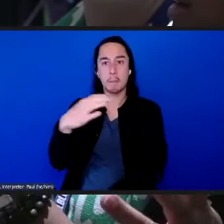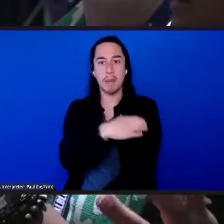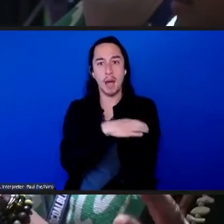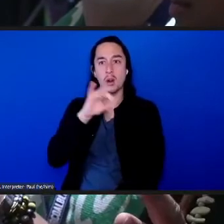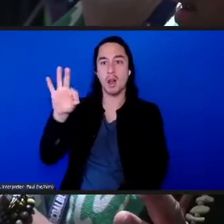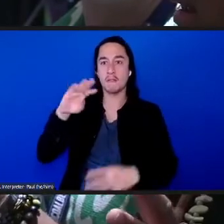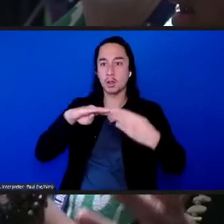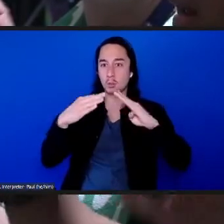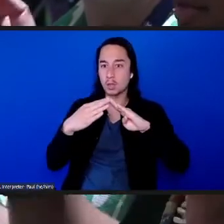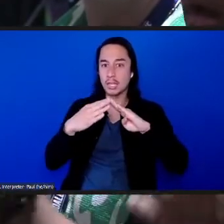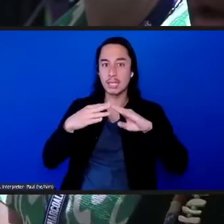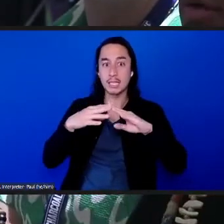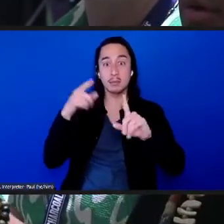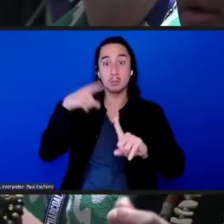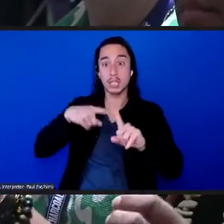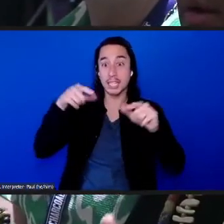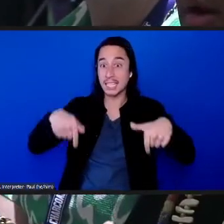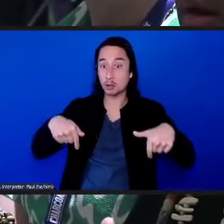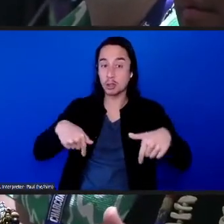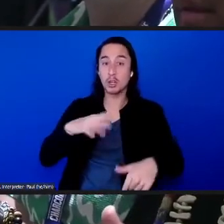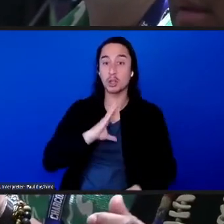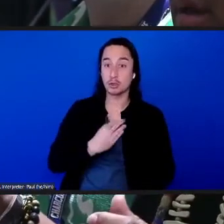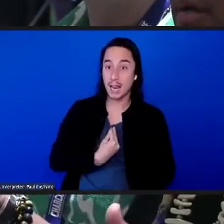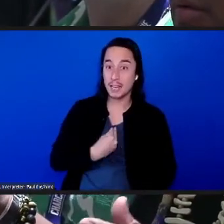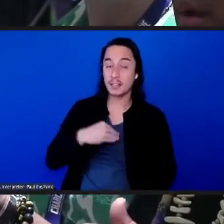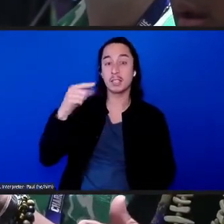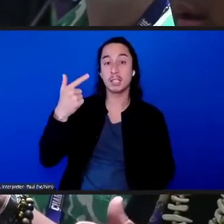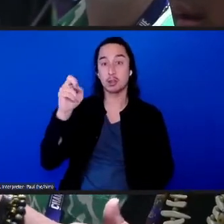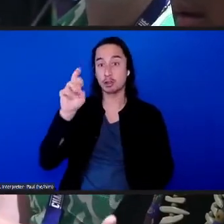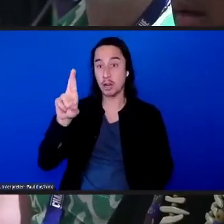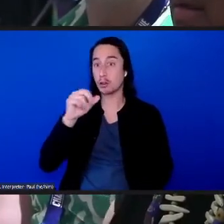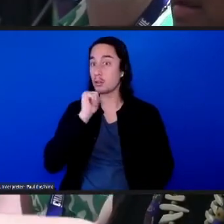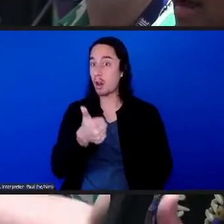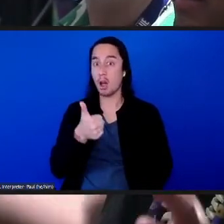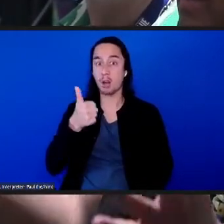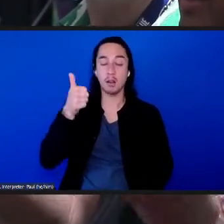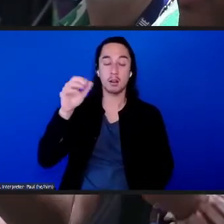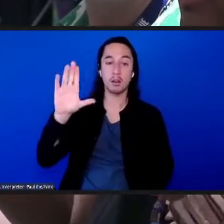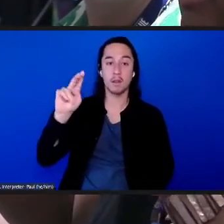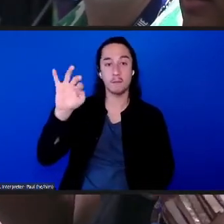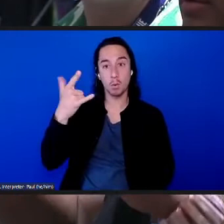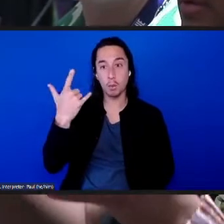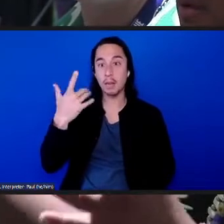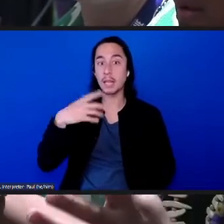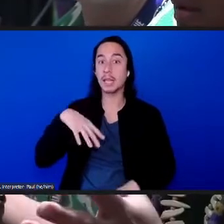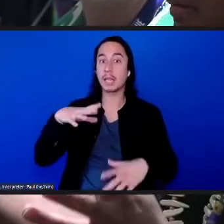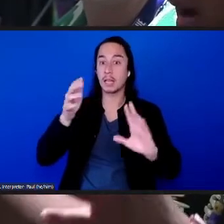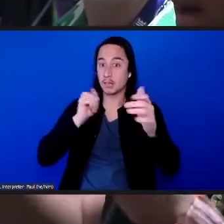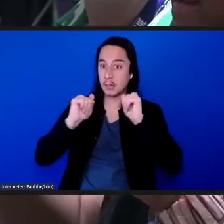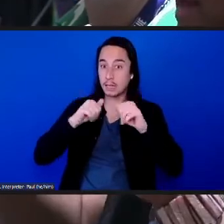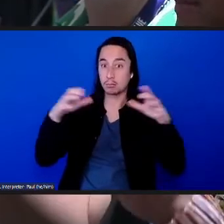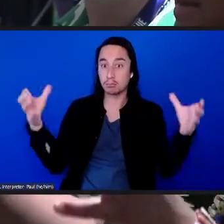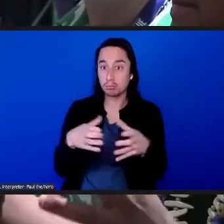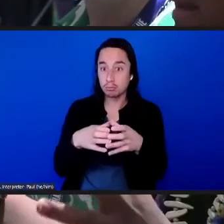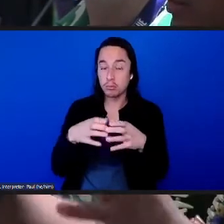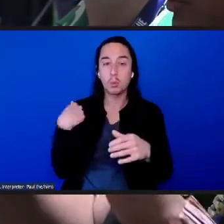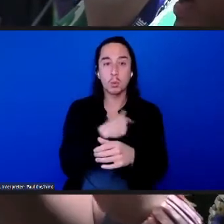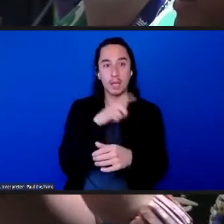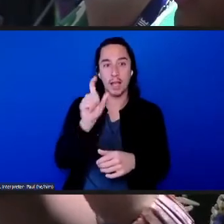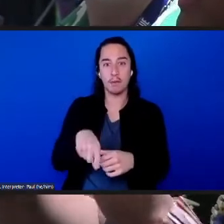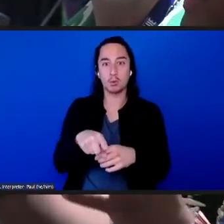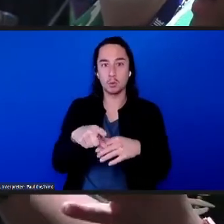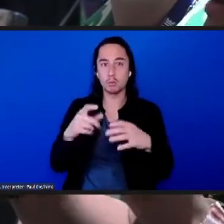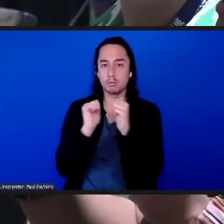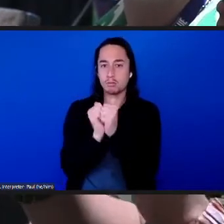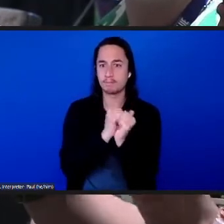transgender non-conforming theatrical community of this country needs to come together, rise up and say,